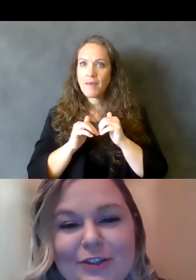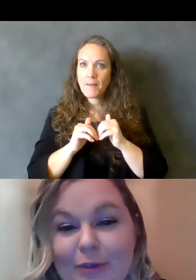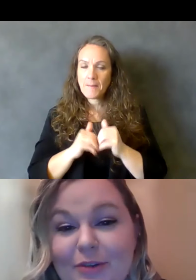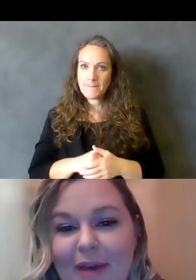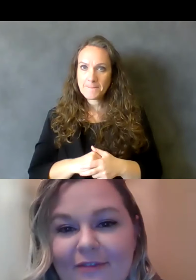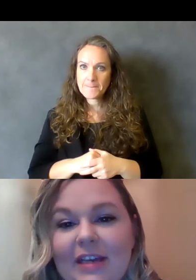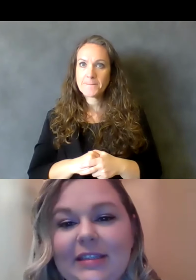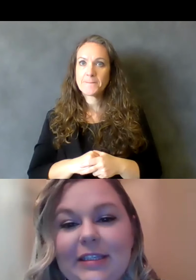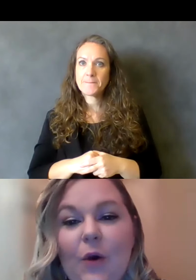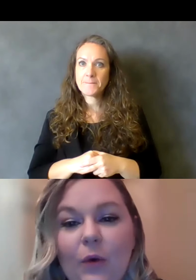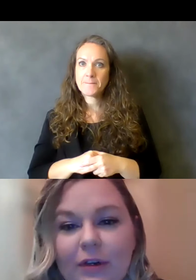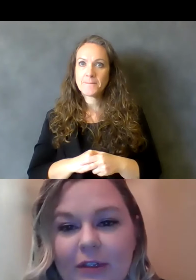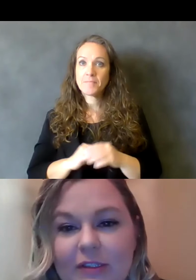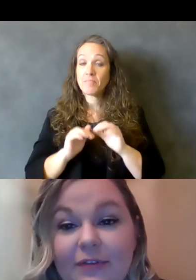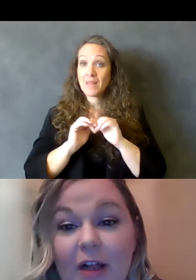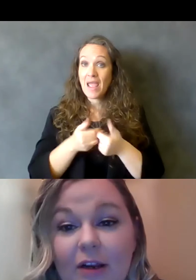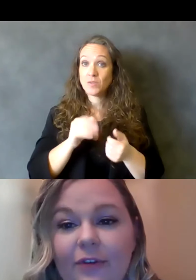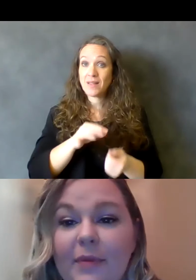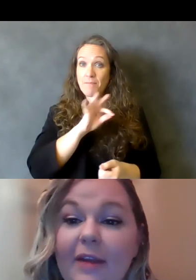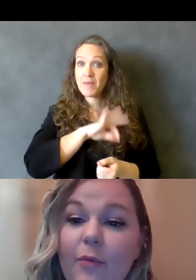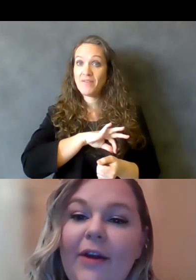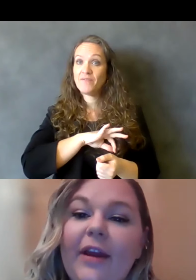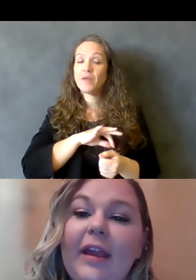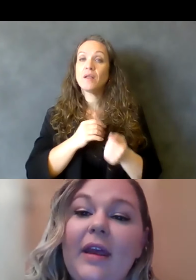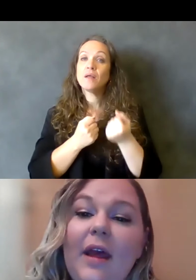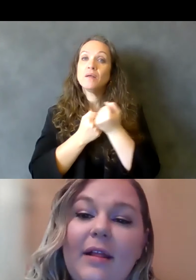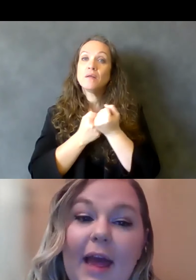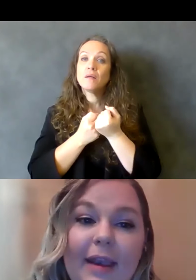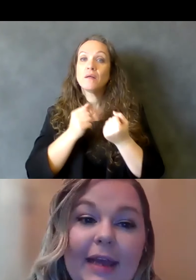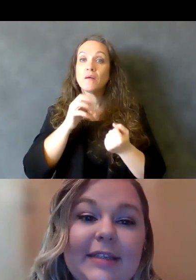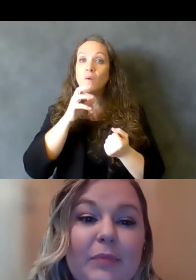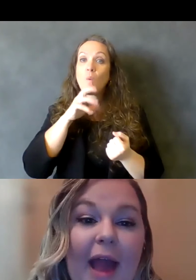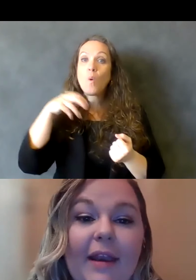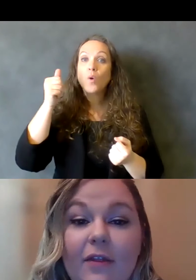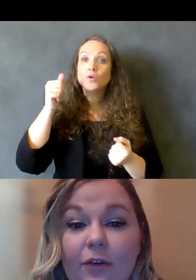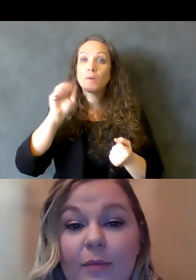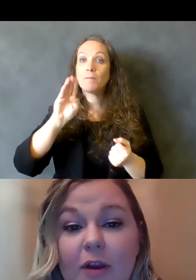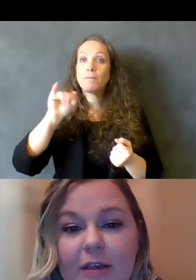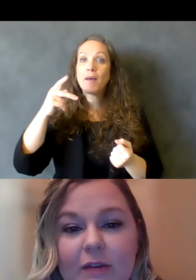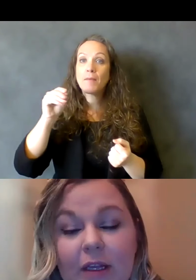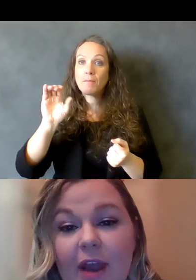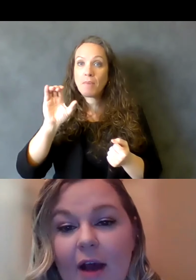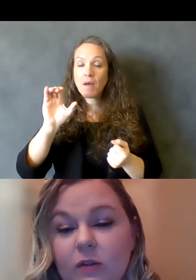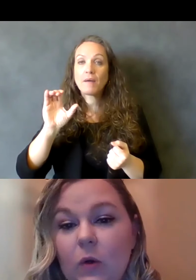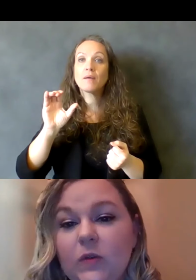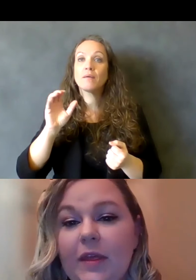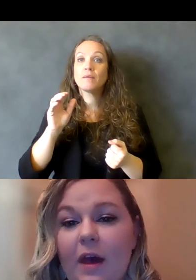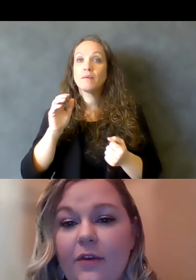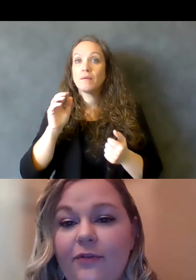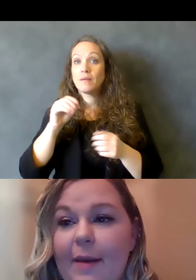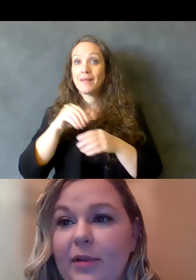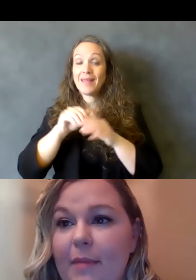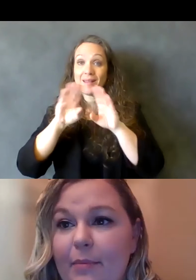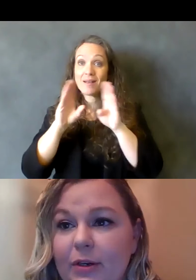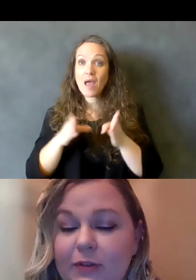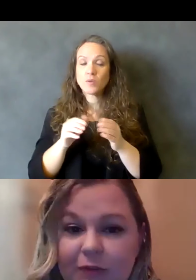divide distribution benefit assisting older adults of color from Native American, Latinx, Black, and other communities who live in households with